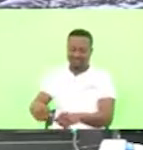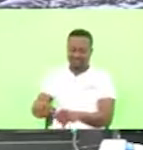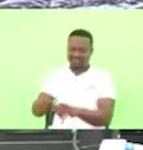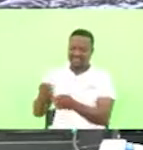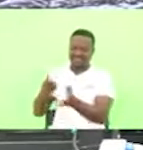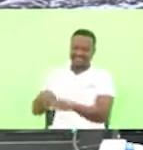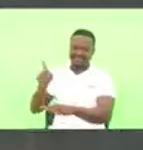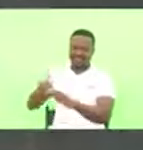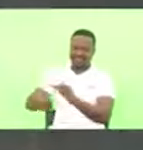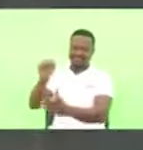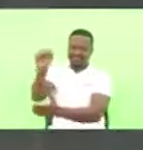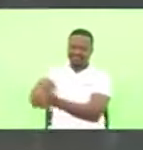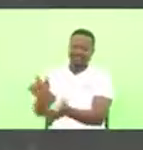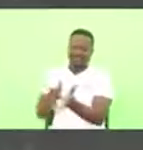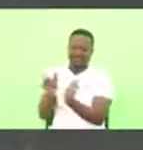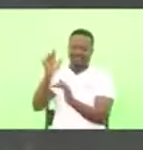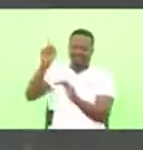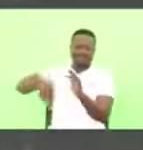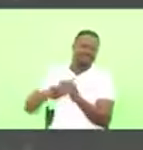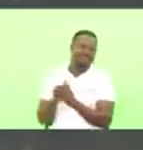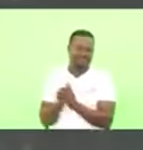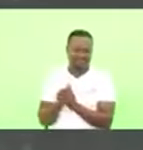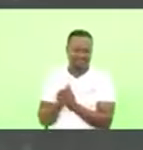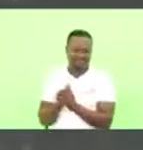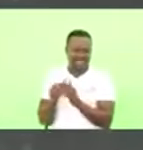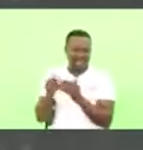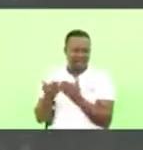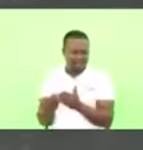that. How did it happen?